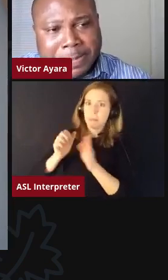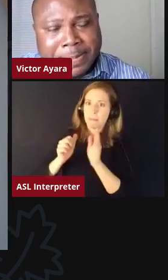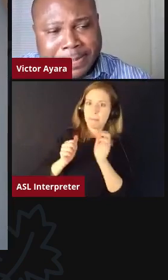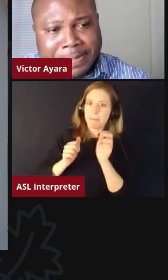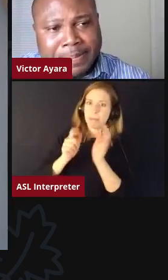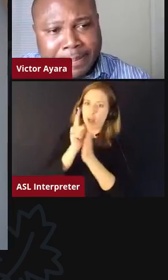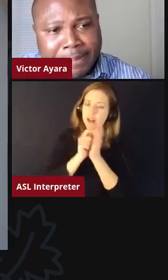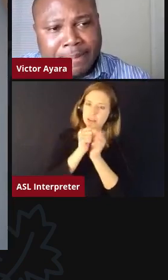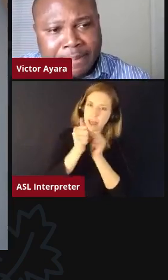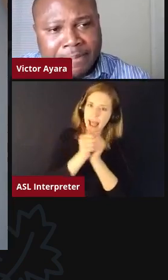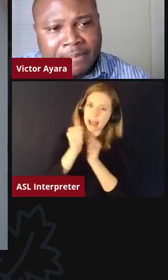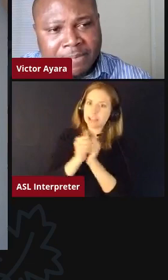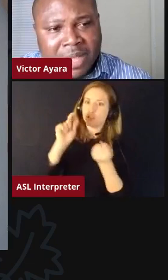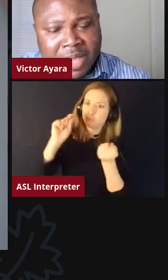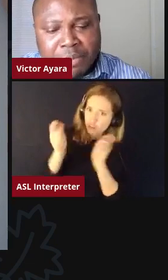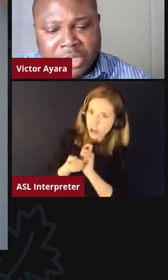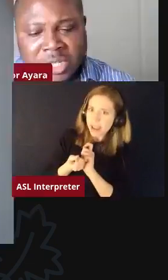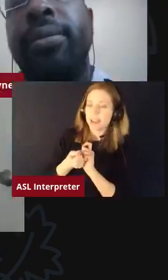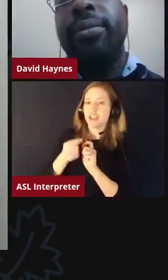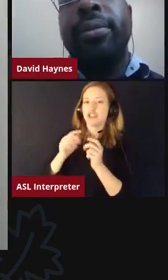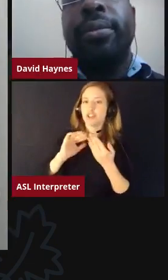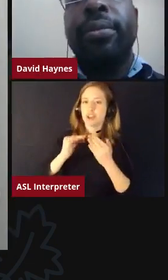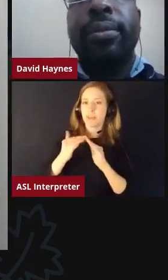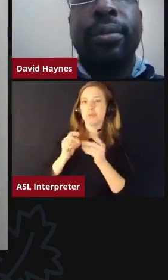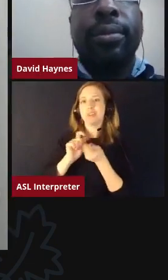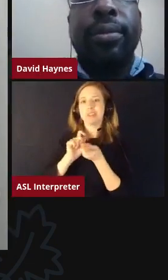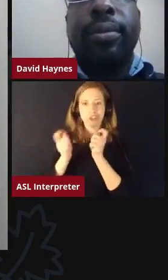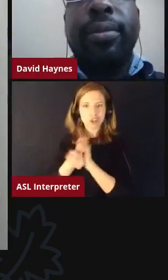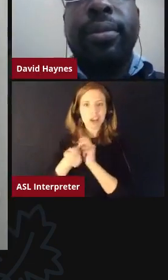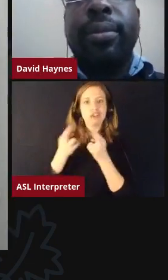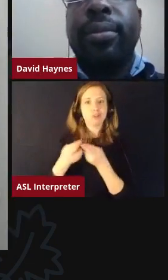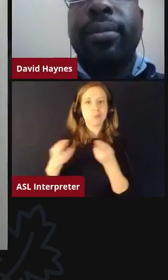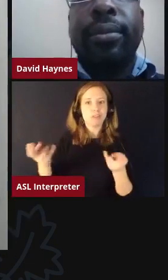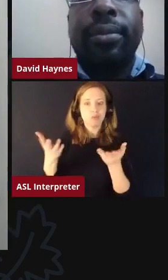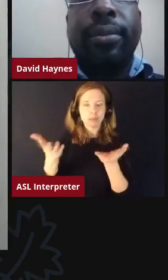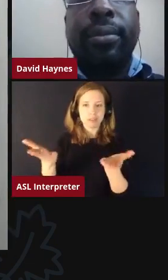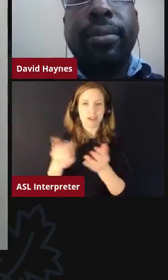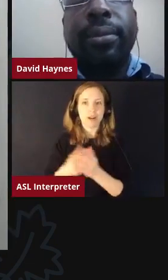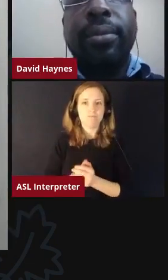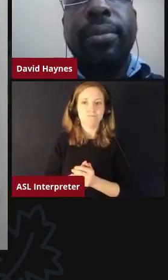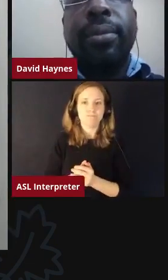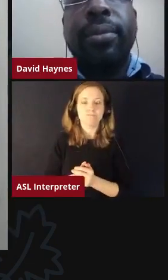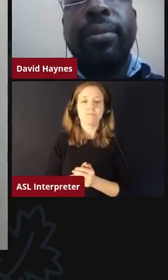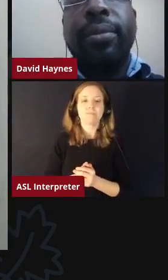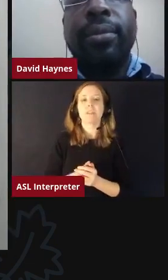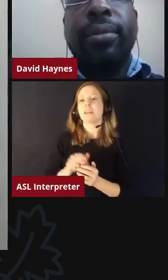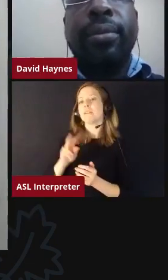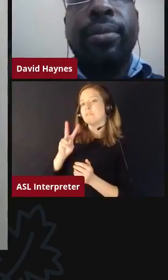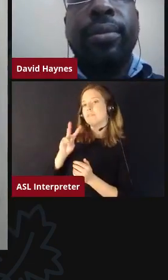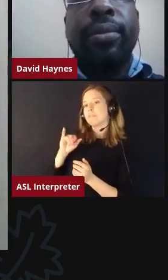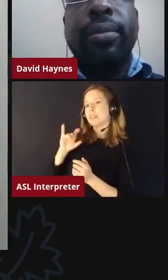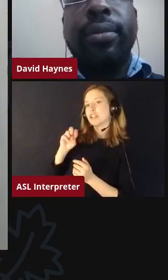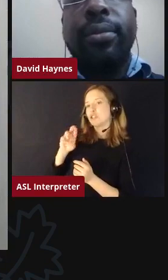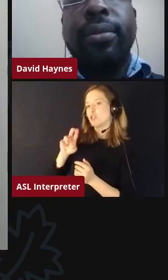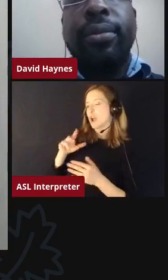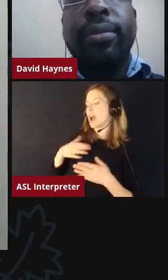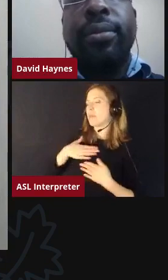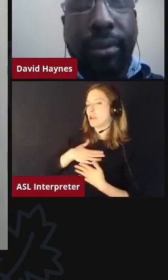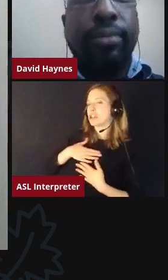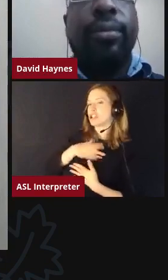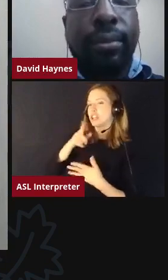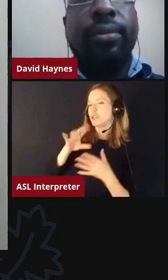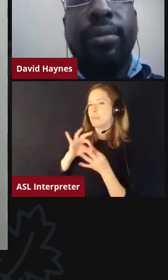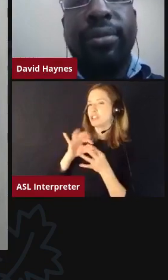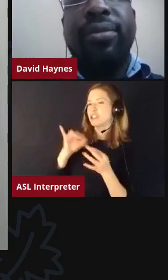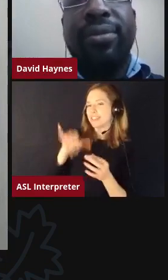that change the resources. I appreciate it because when you mentioned the gas stations and the fast food,